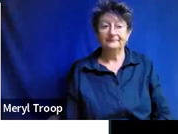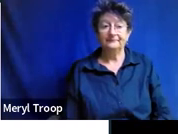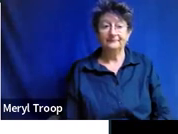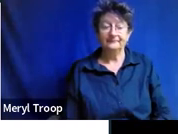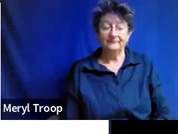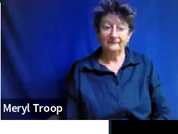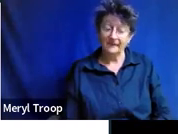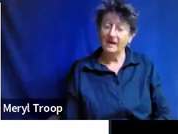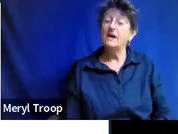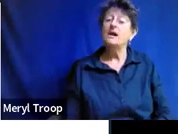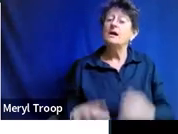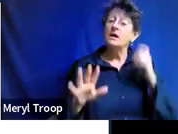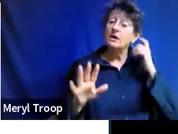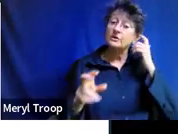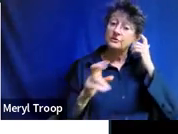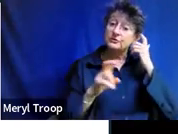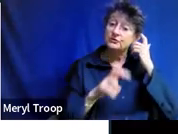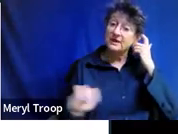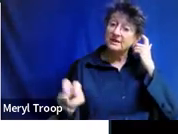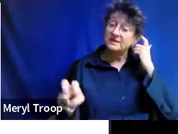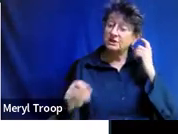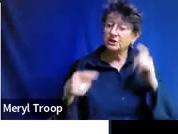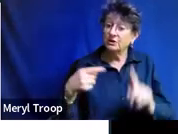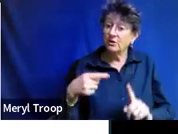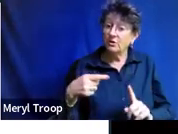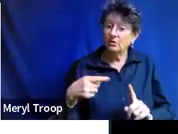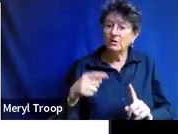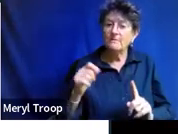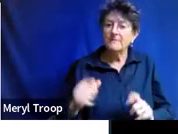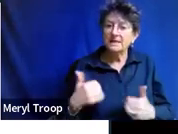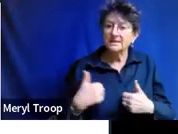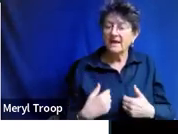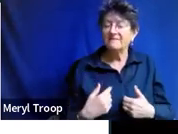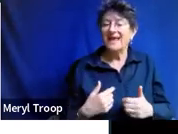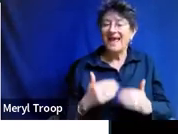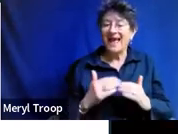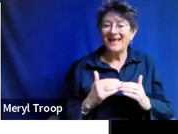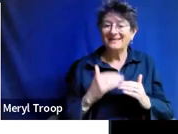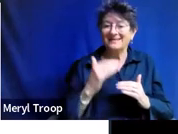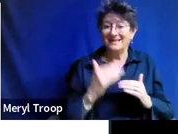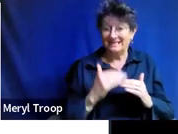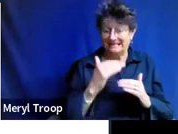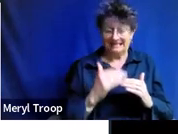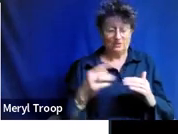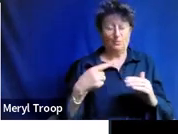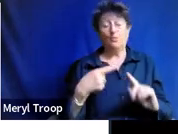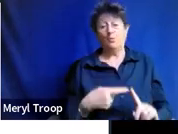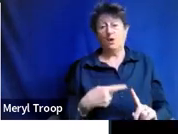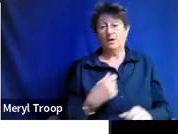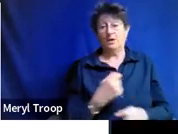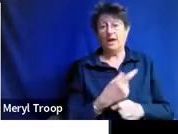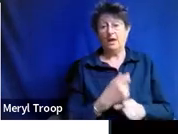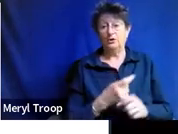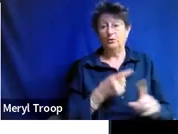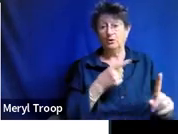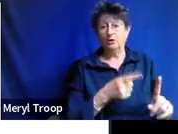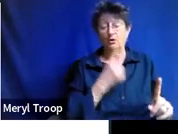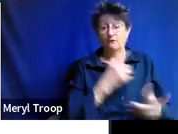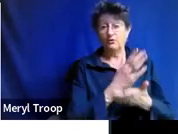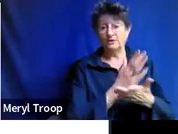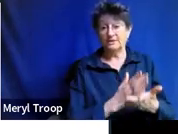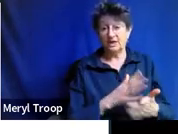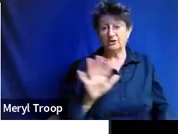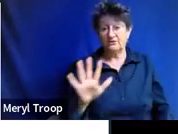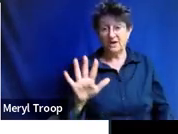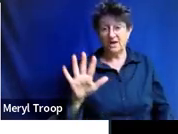Your transition goals, there must be at least one annual goal in section 5 of the IEP that addresses post-secondary